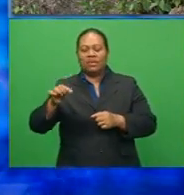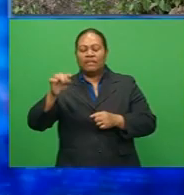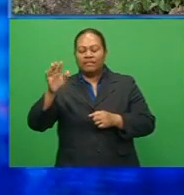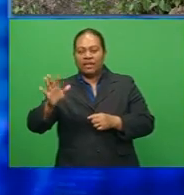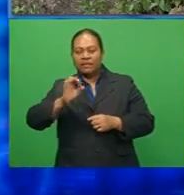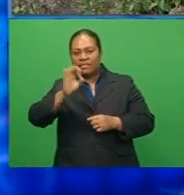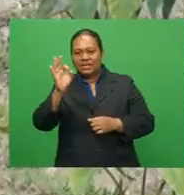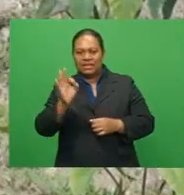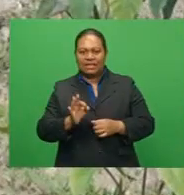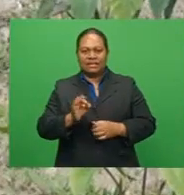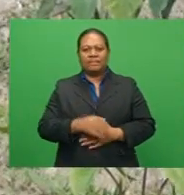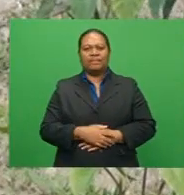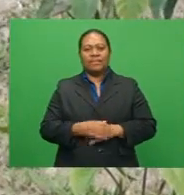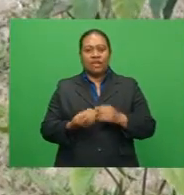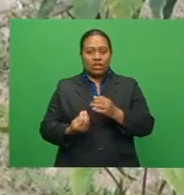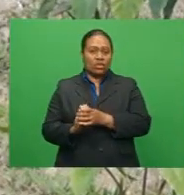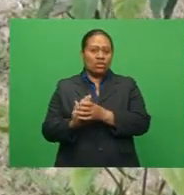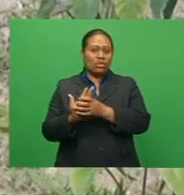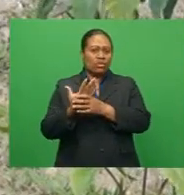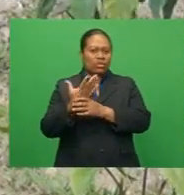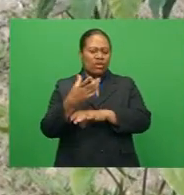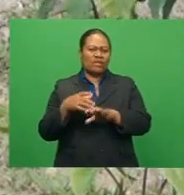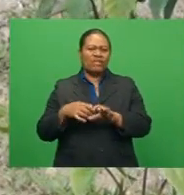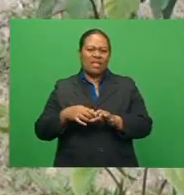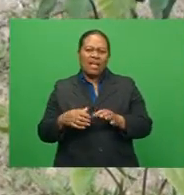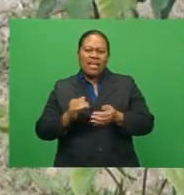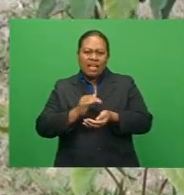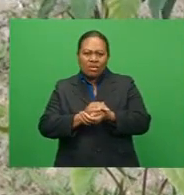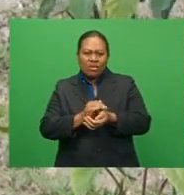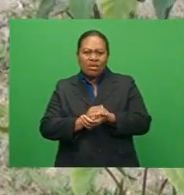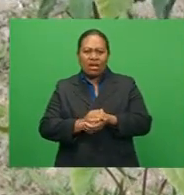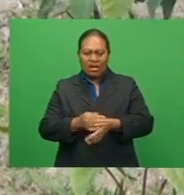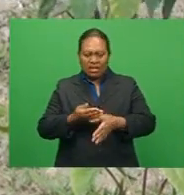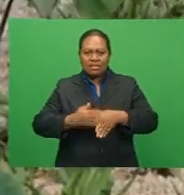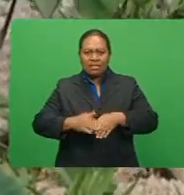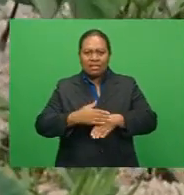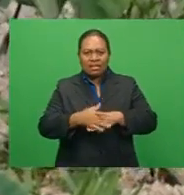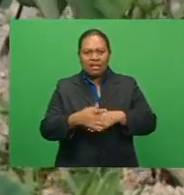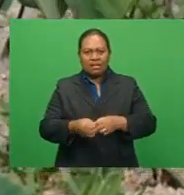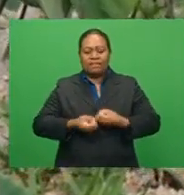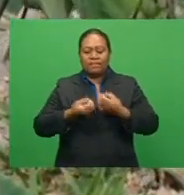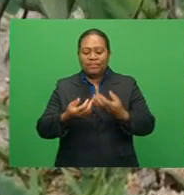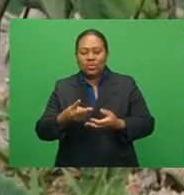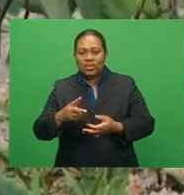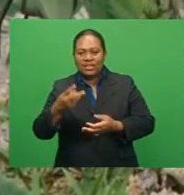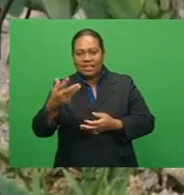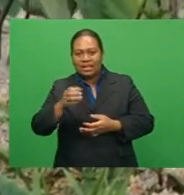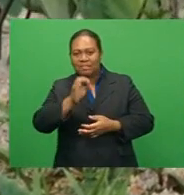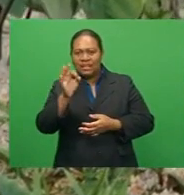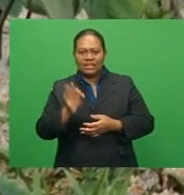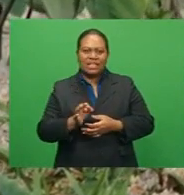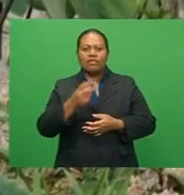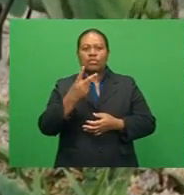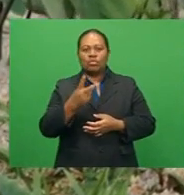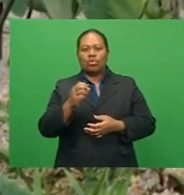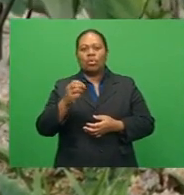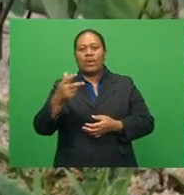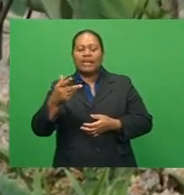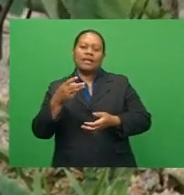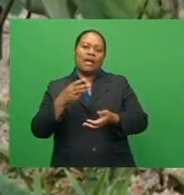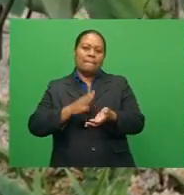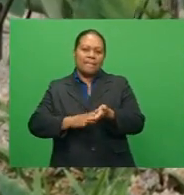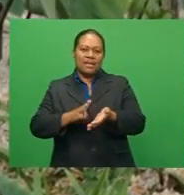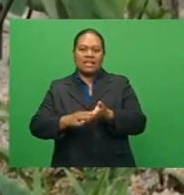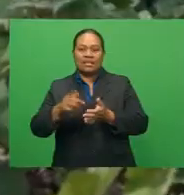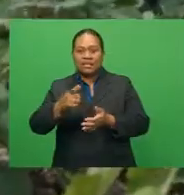of Statistics. The growth was due to the Yangona and Tara production, which contributed 29% of 208 million and